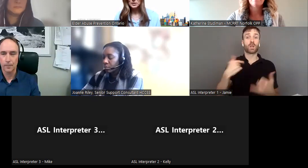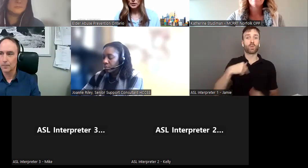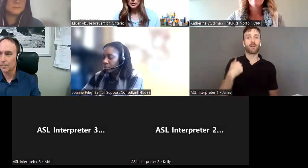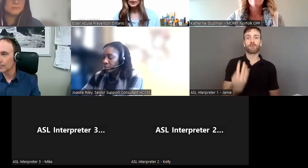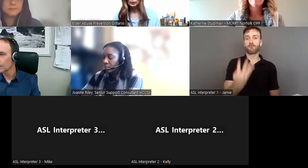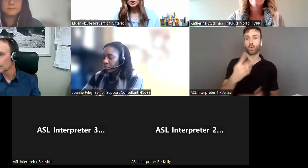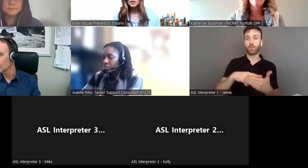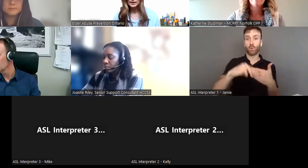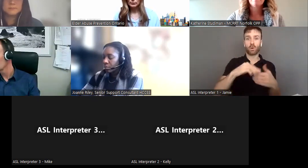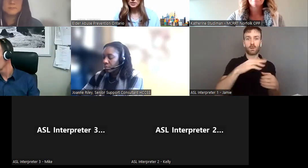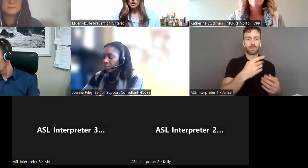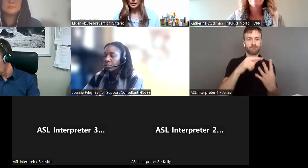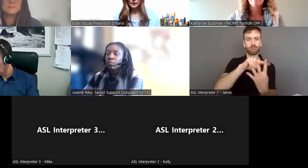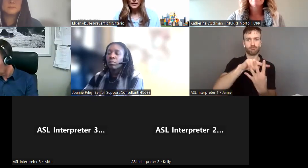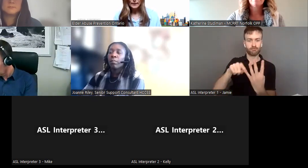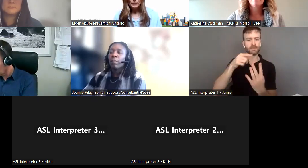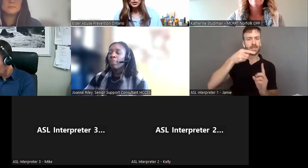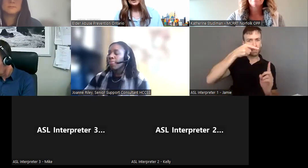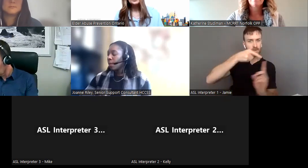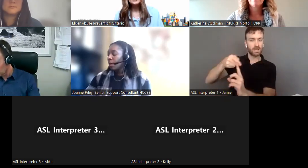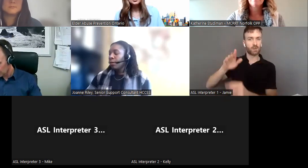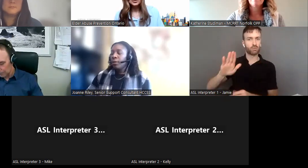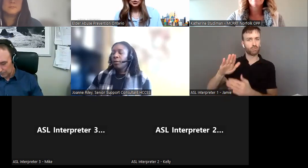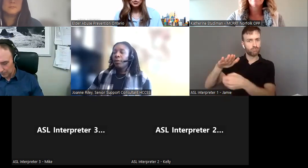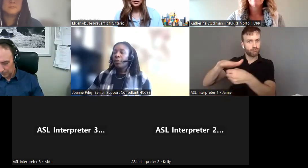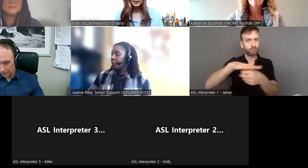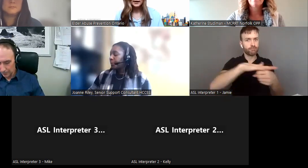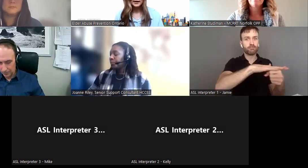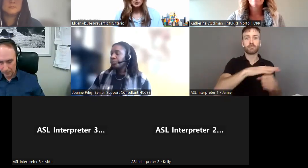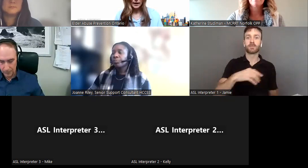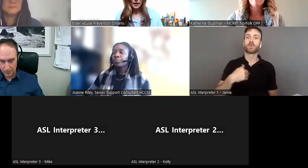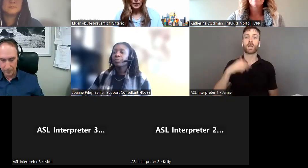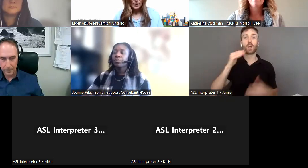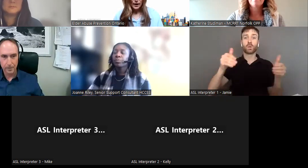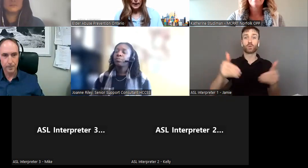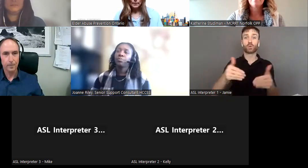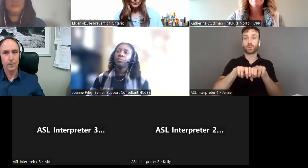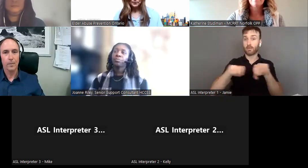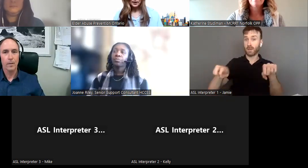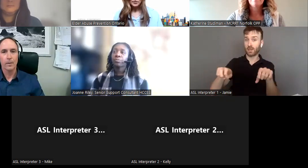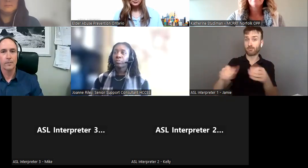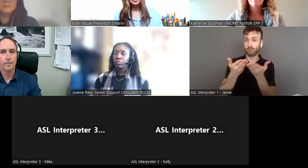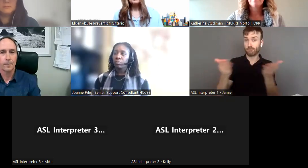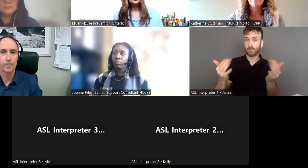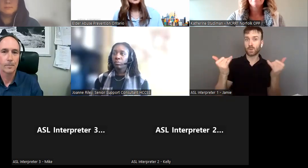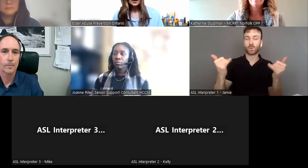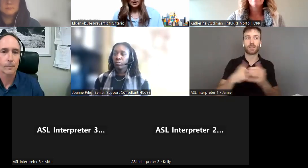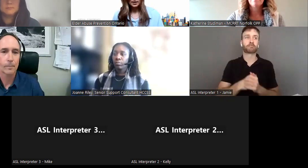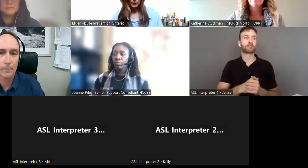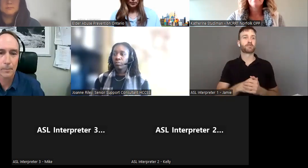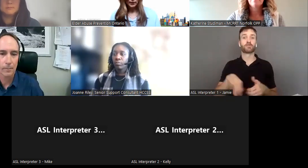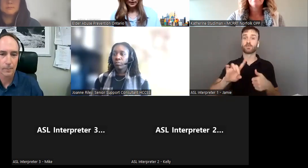are specific to their regions that they reside in. So I would like to introduce our panel today. So our